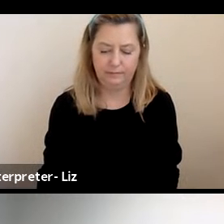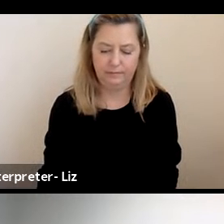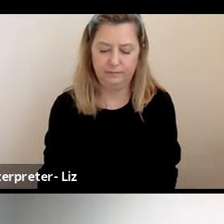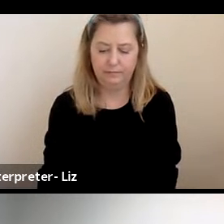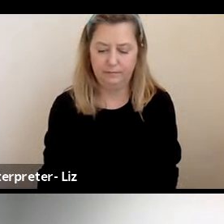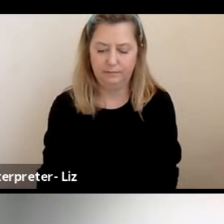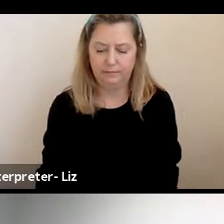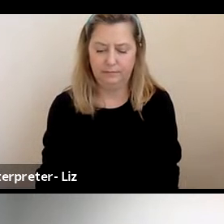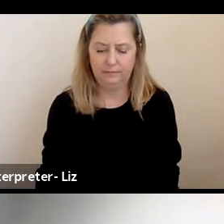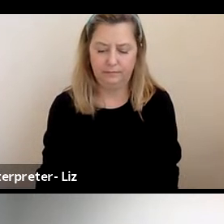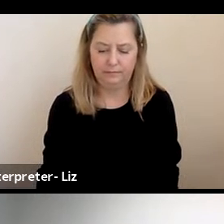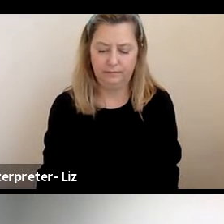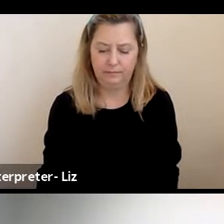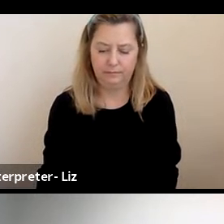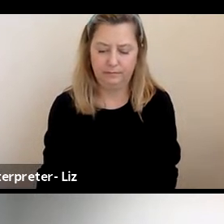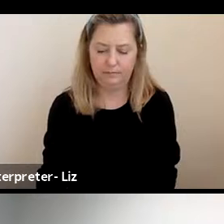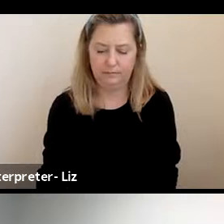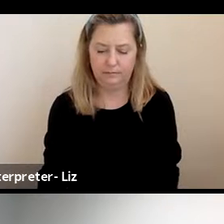on.